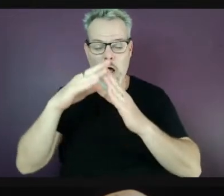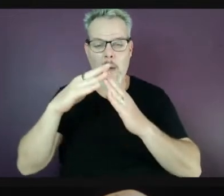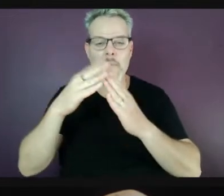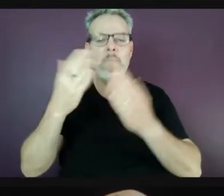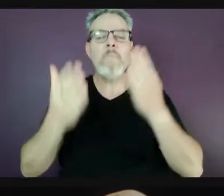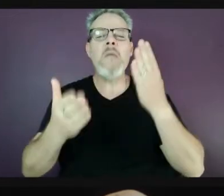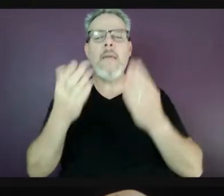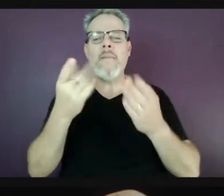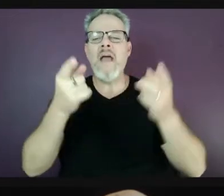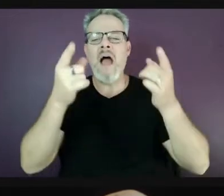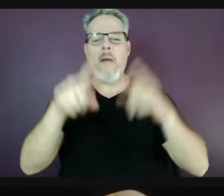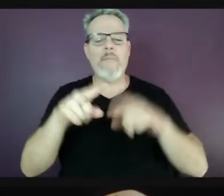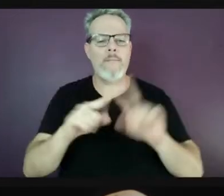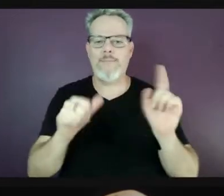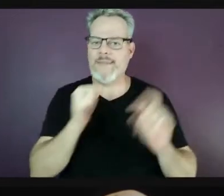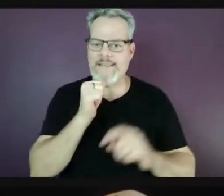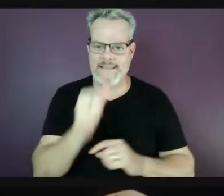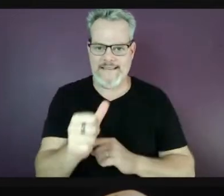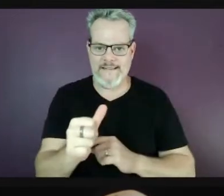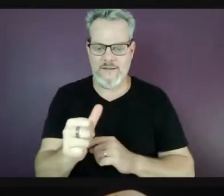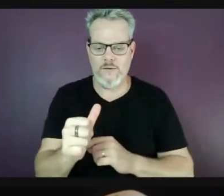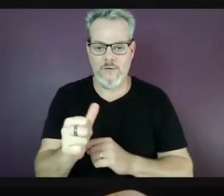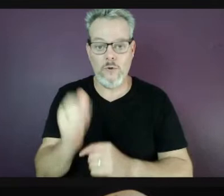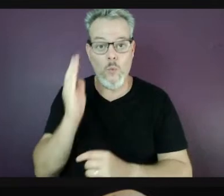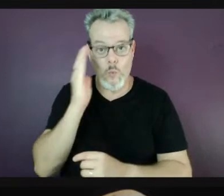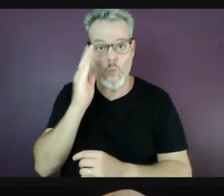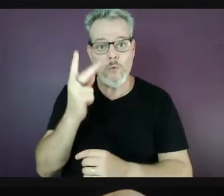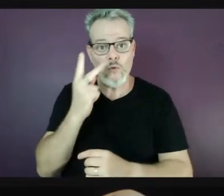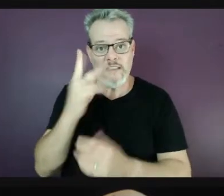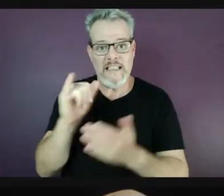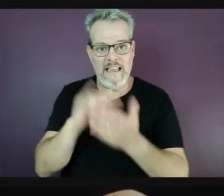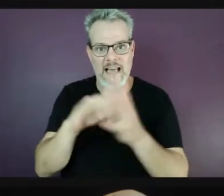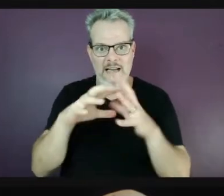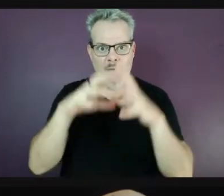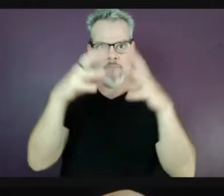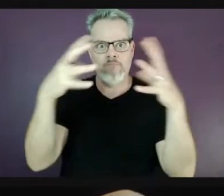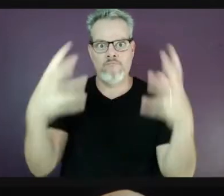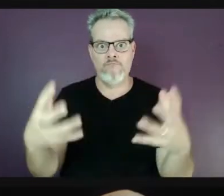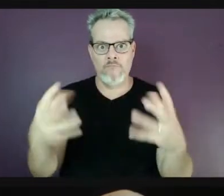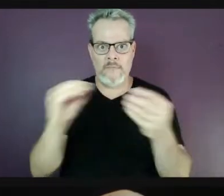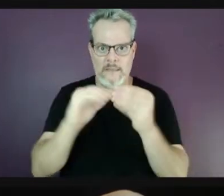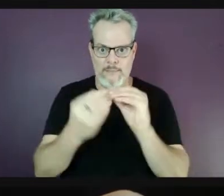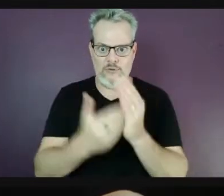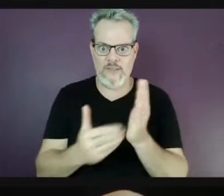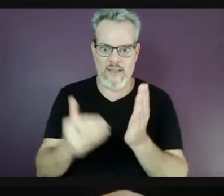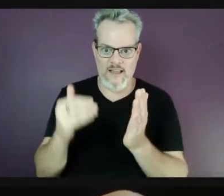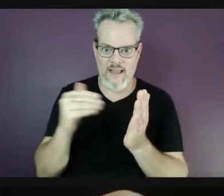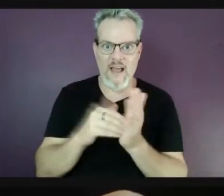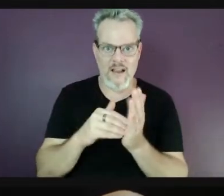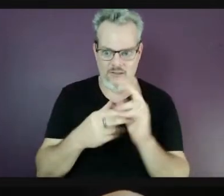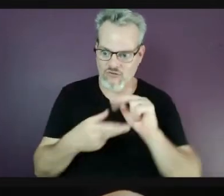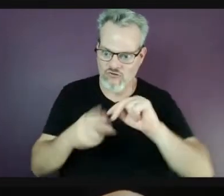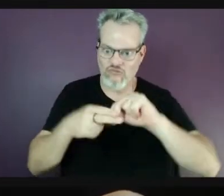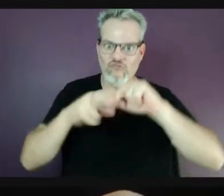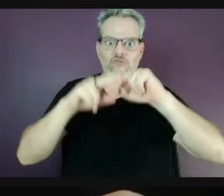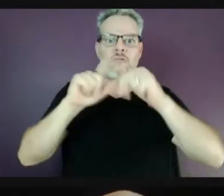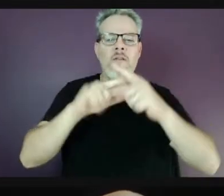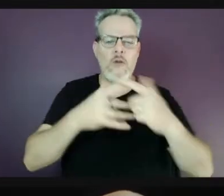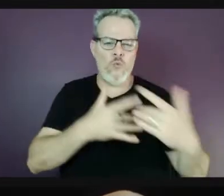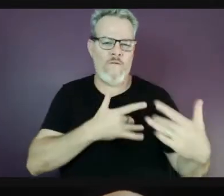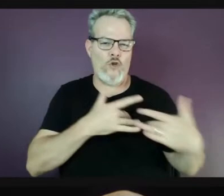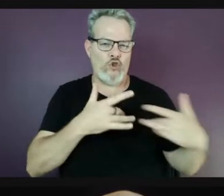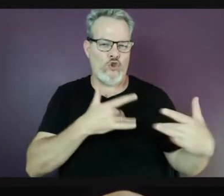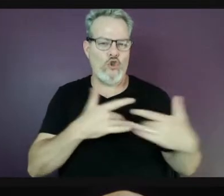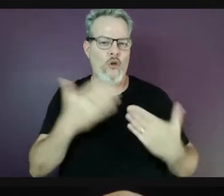So where we were to see that kind of flurry again with a broader range of depth, especially coming shallower, then you might be more concerned that it might be coming